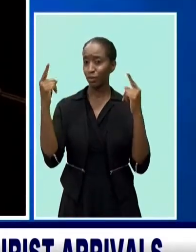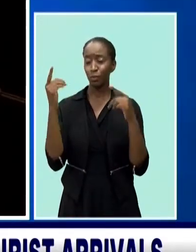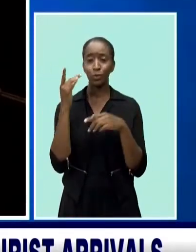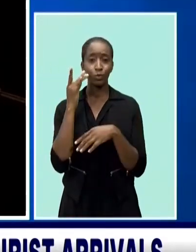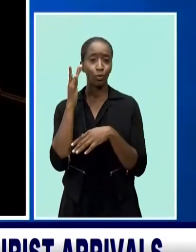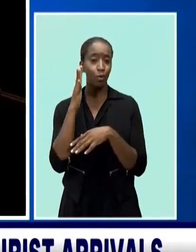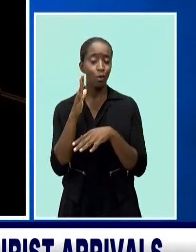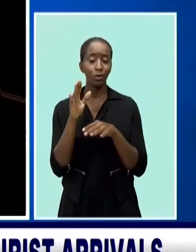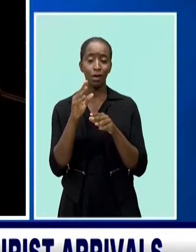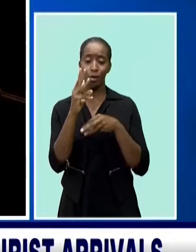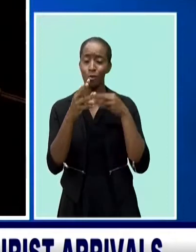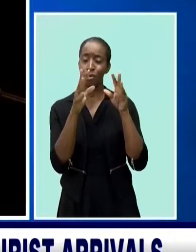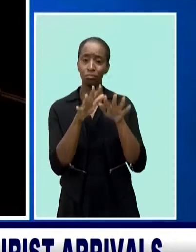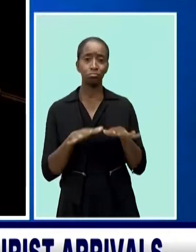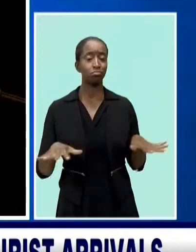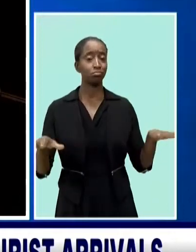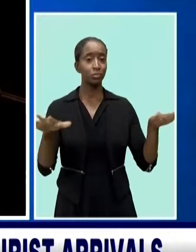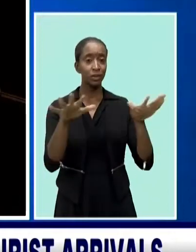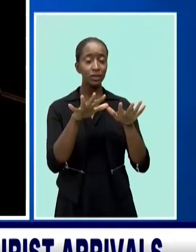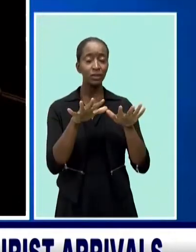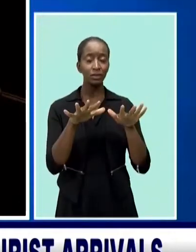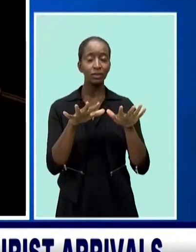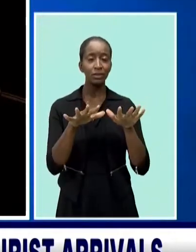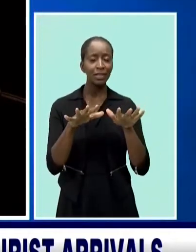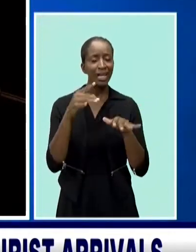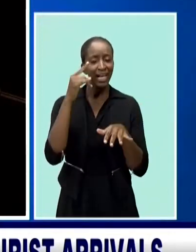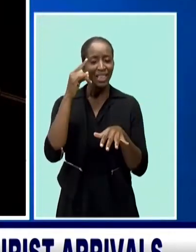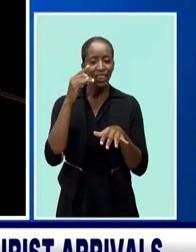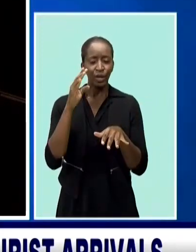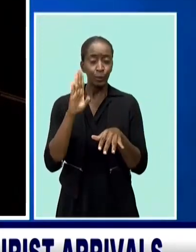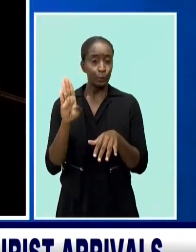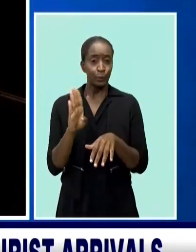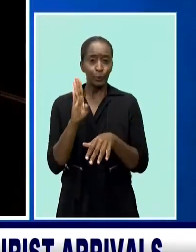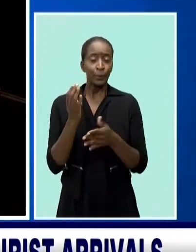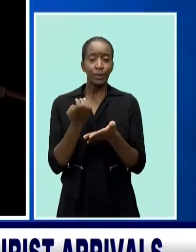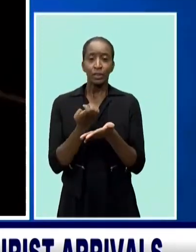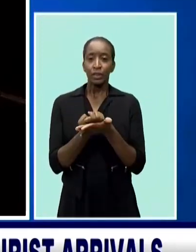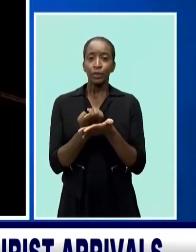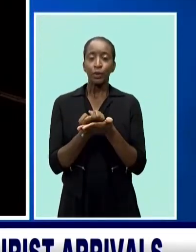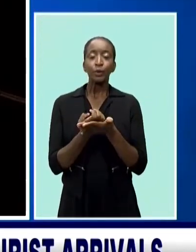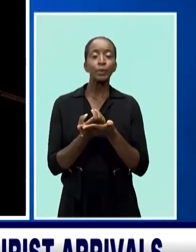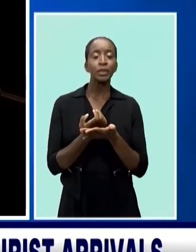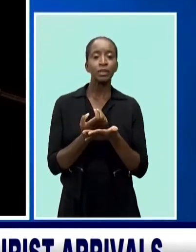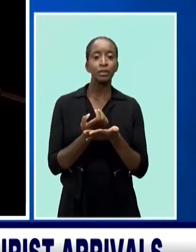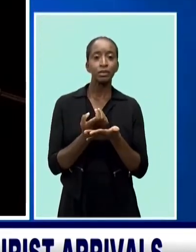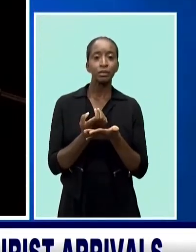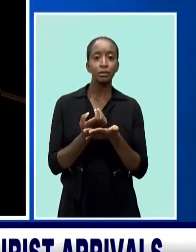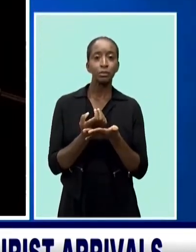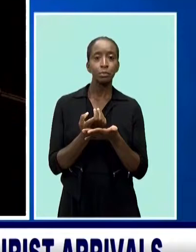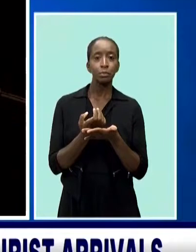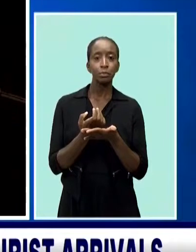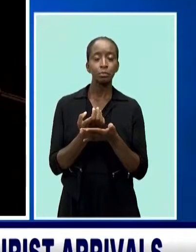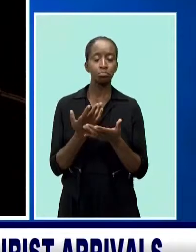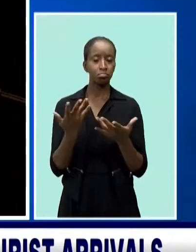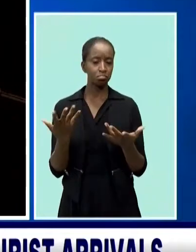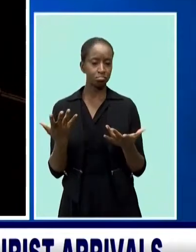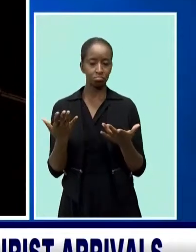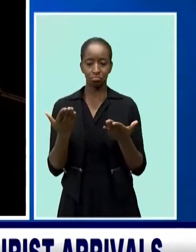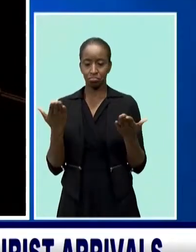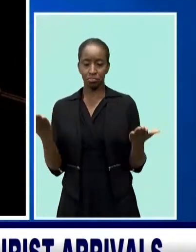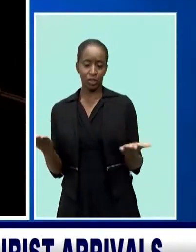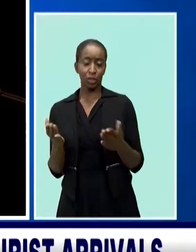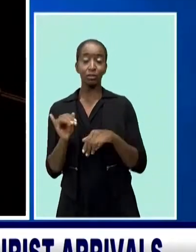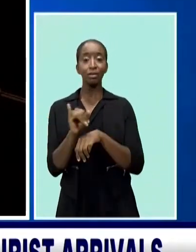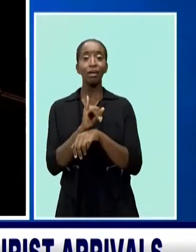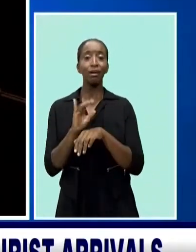world. I believe that the economy of Barbados and the overall brand of Destination Barbados